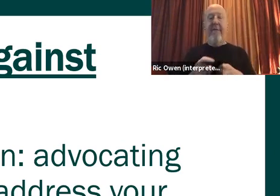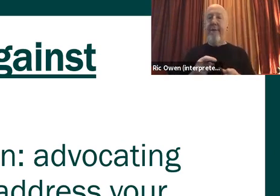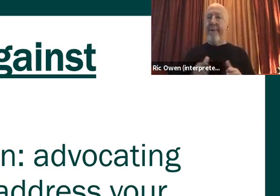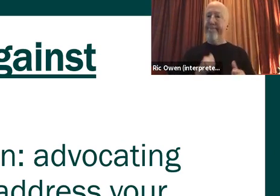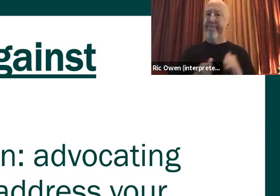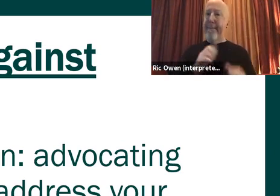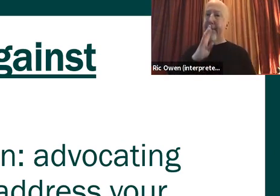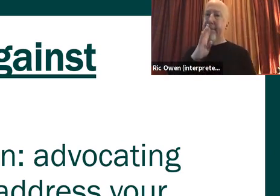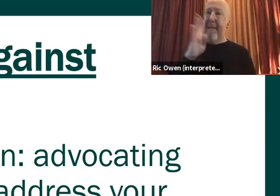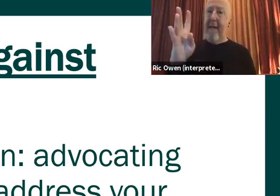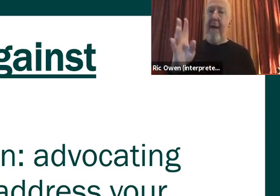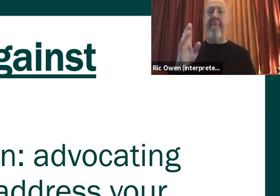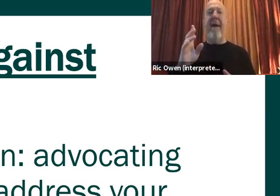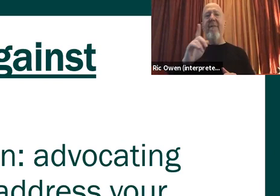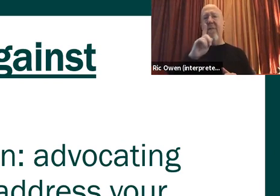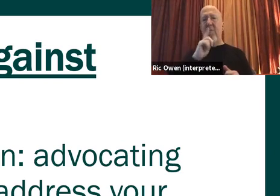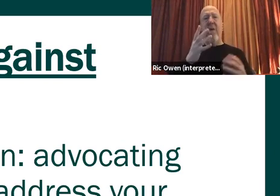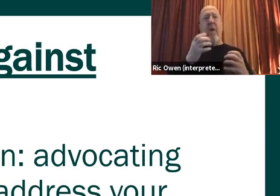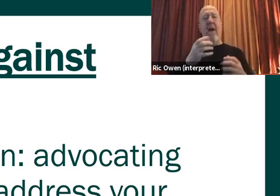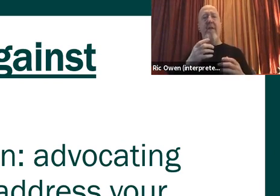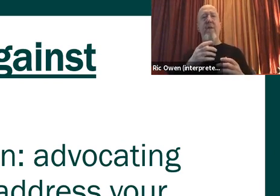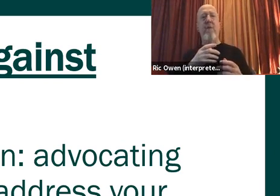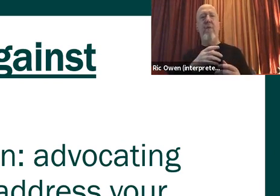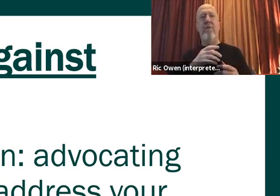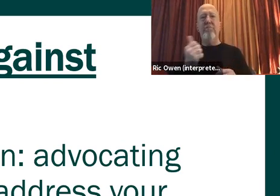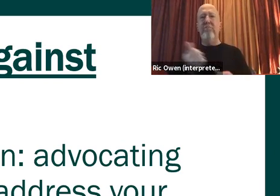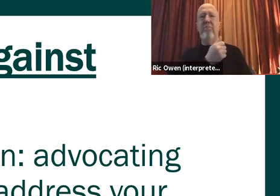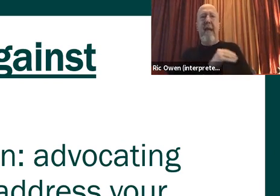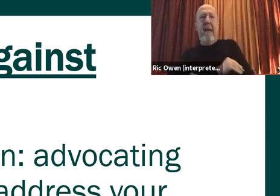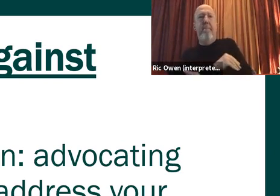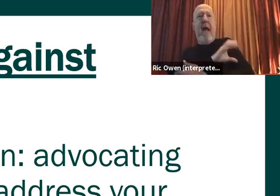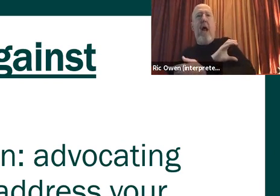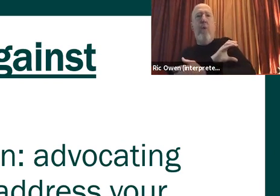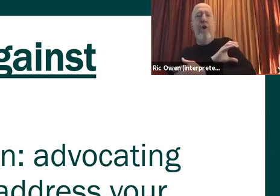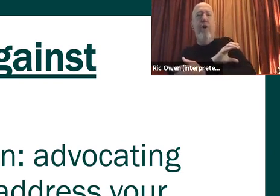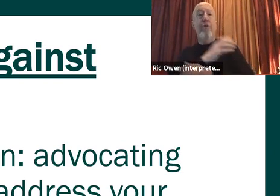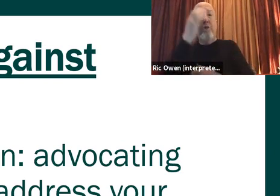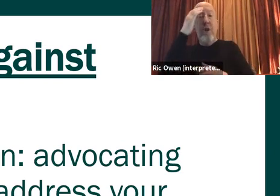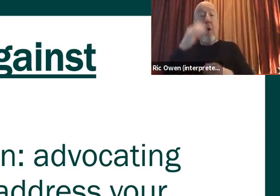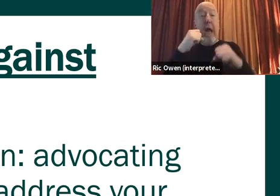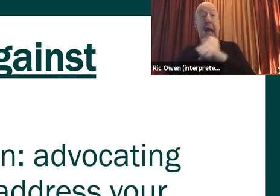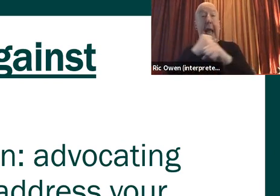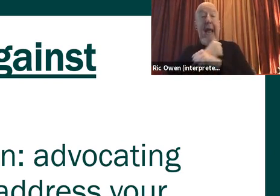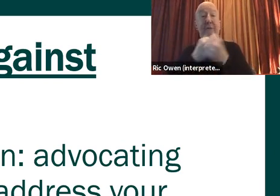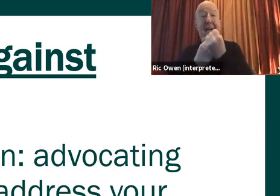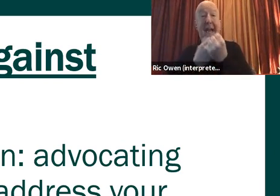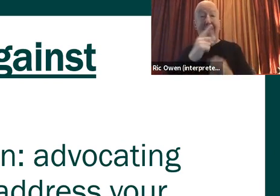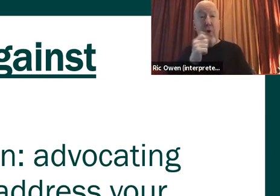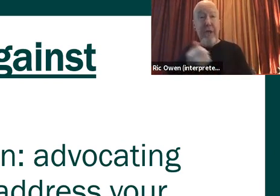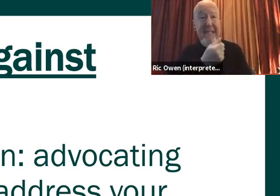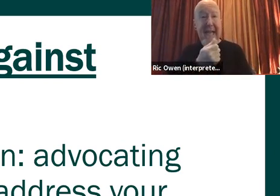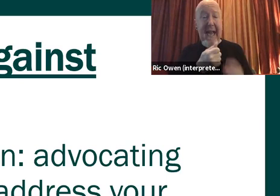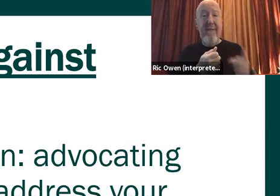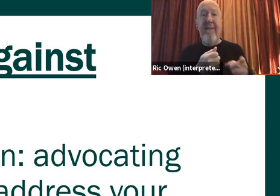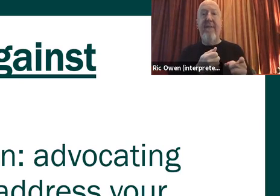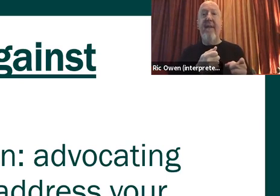really want to empower our trans siblings to know that advocating for yourself might not only address the problem